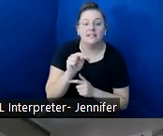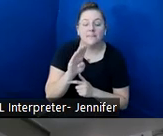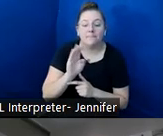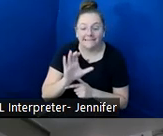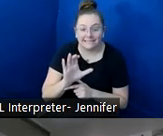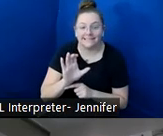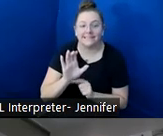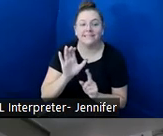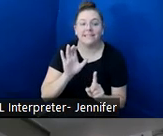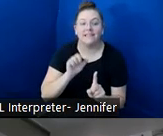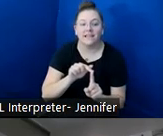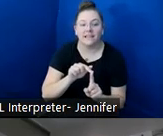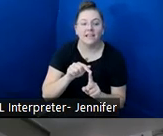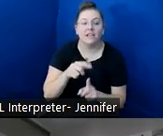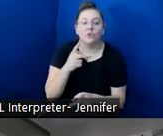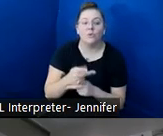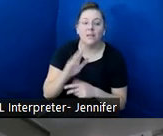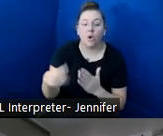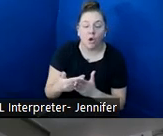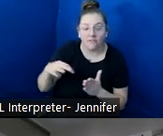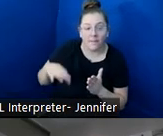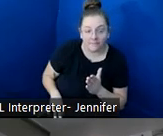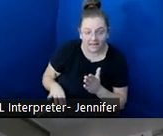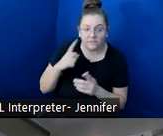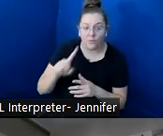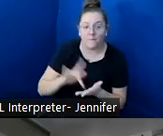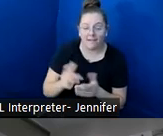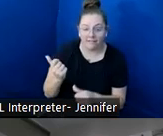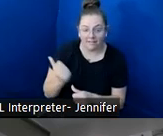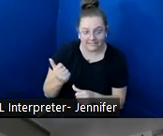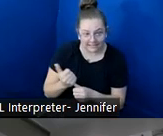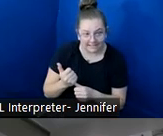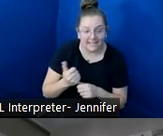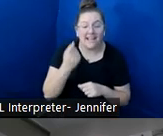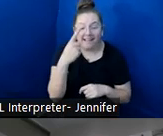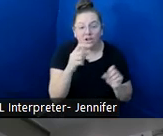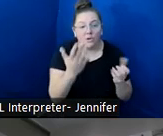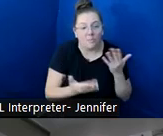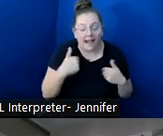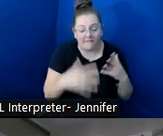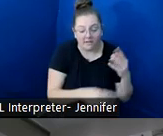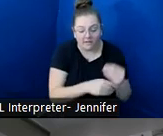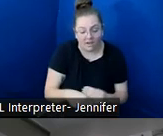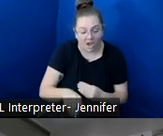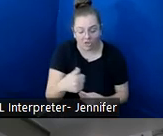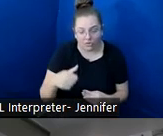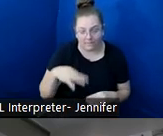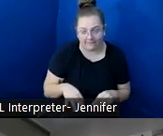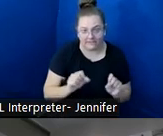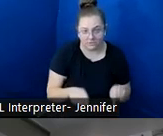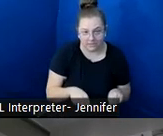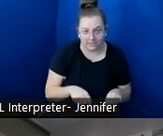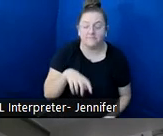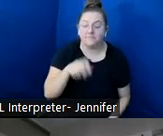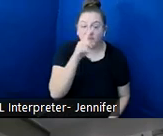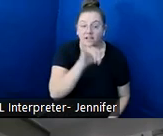medical assistance fee-for-service benefits, and you may be eligible for more benefits. the health plan will pay for most of your health care